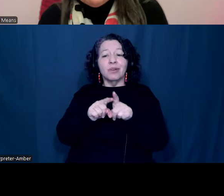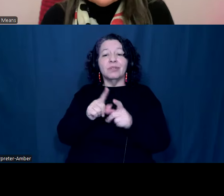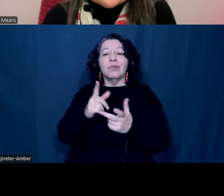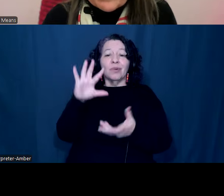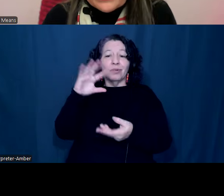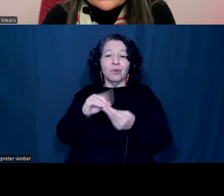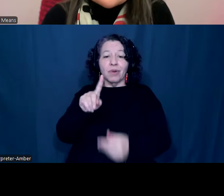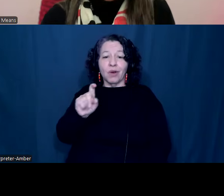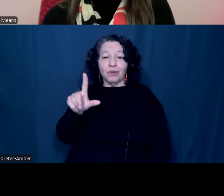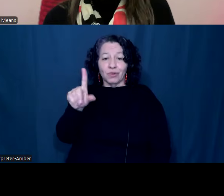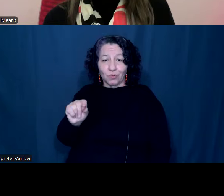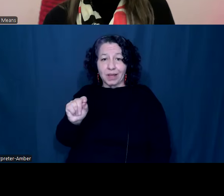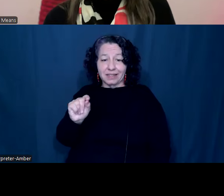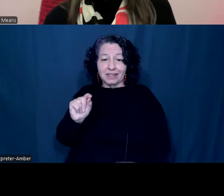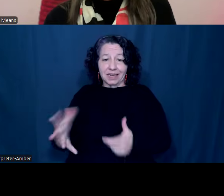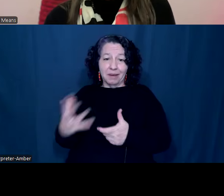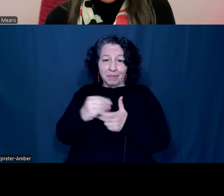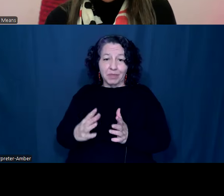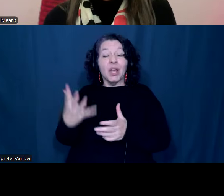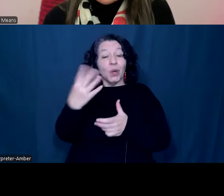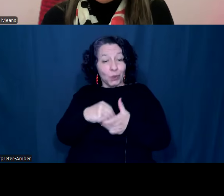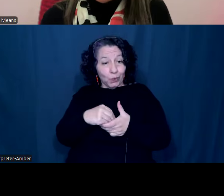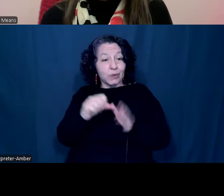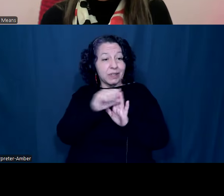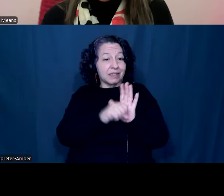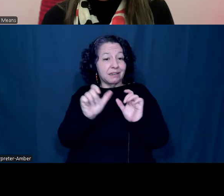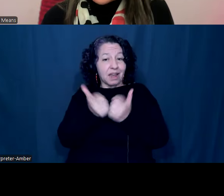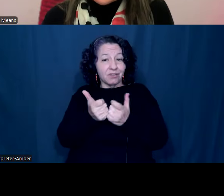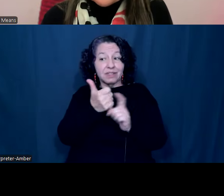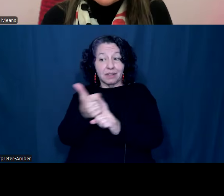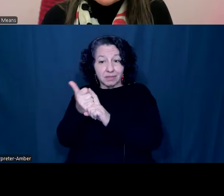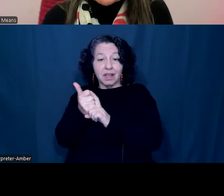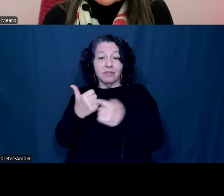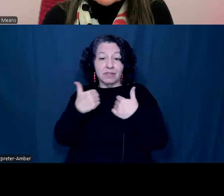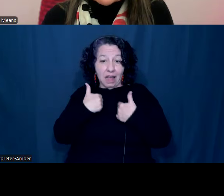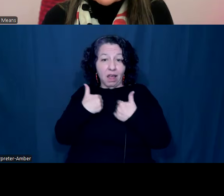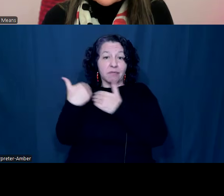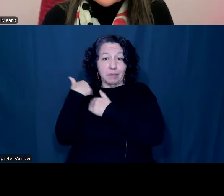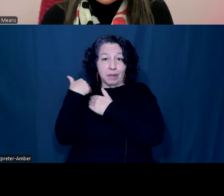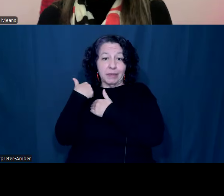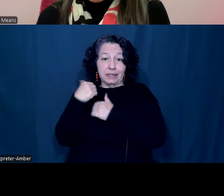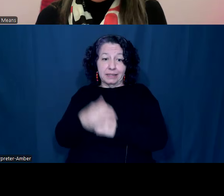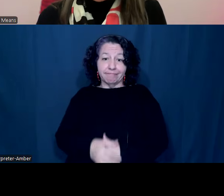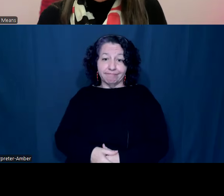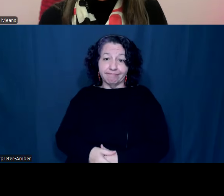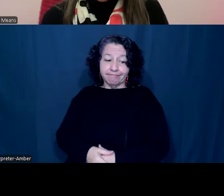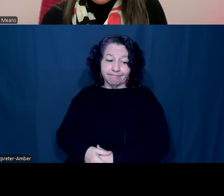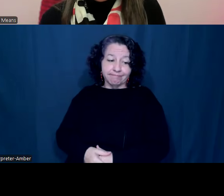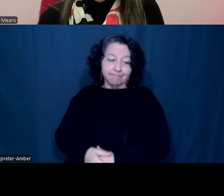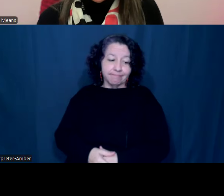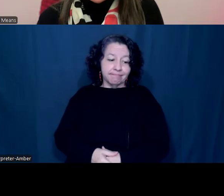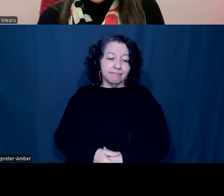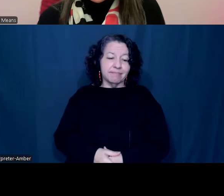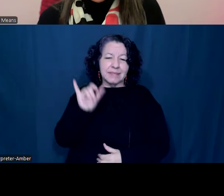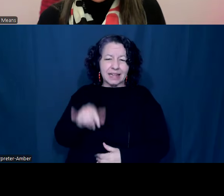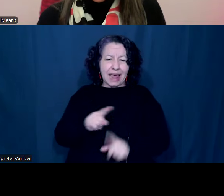120 participants, including state agencies that hold responsibility. That distinction